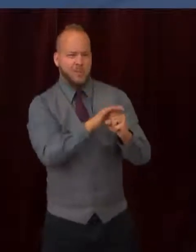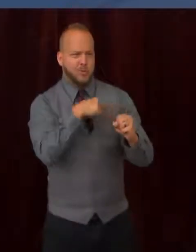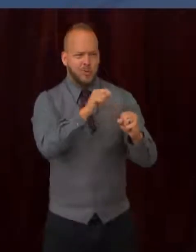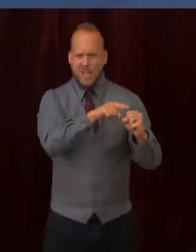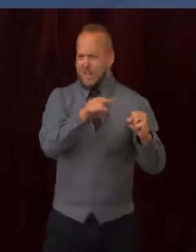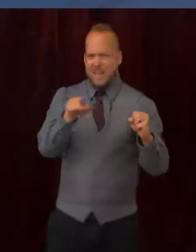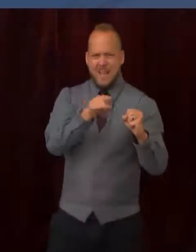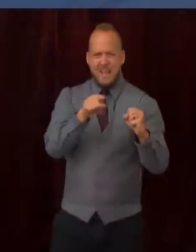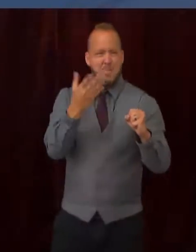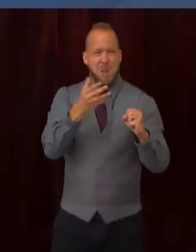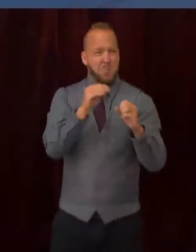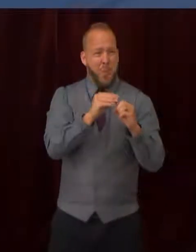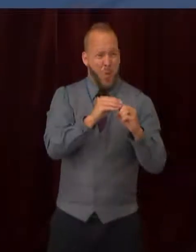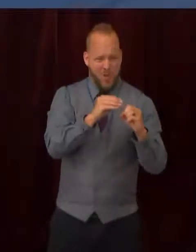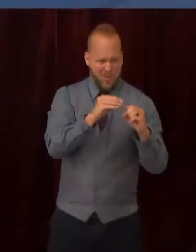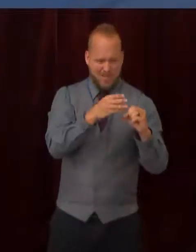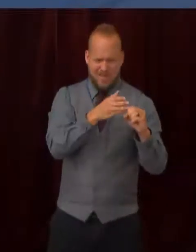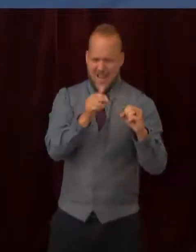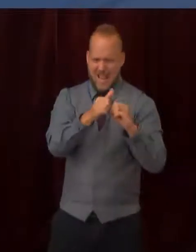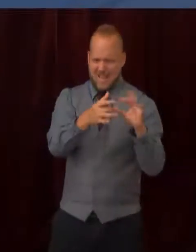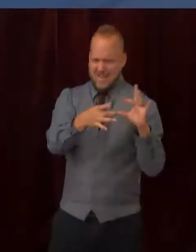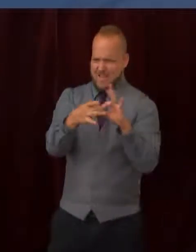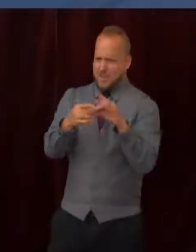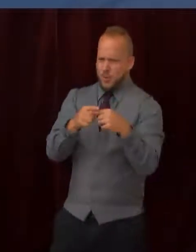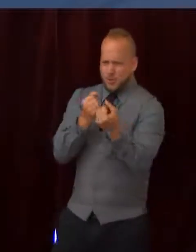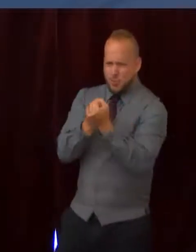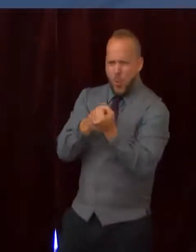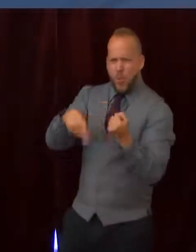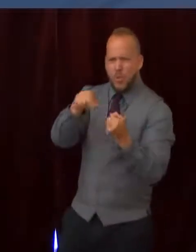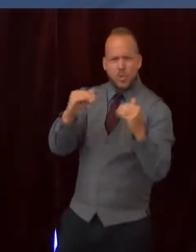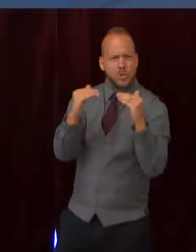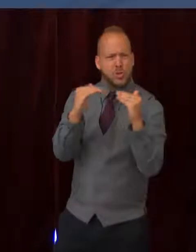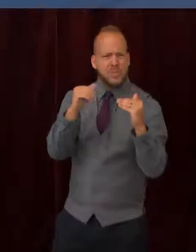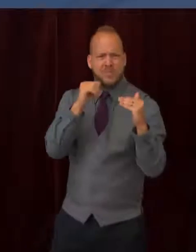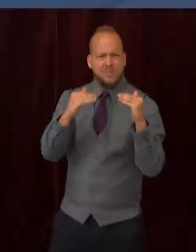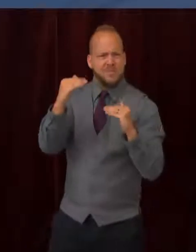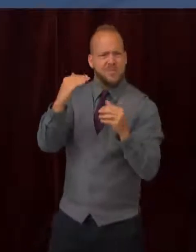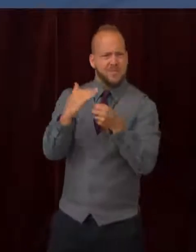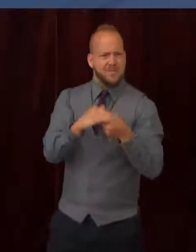if I may, just for a moment, this is beyond the scope of your question, but I do want to say this.